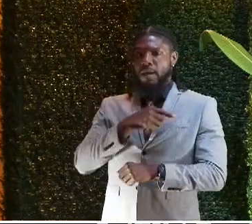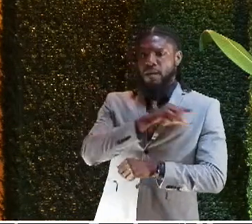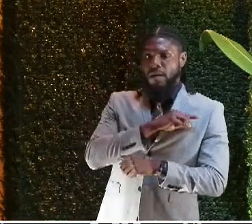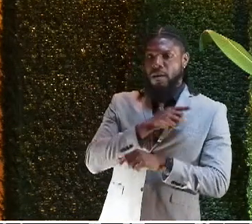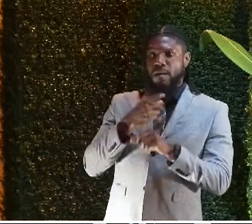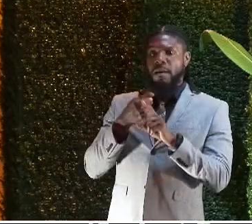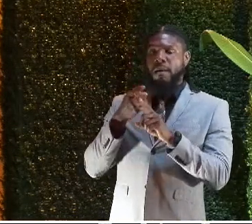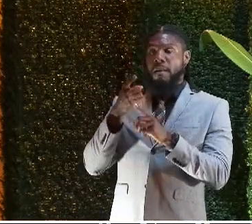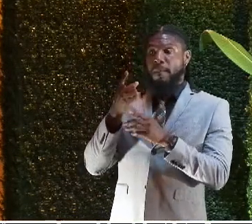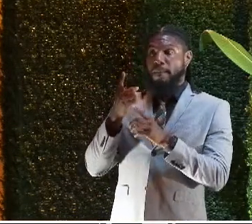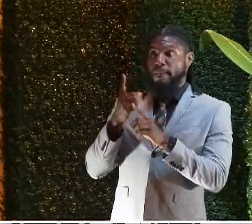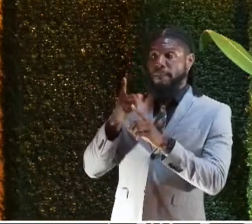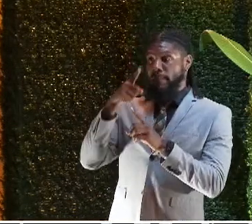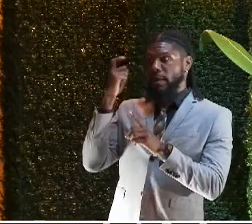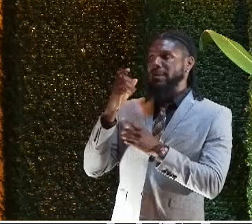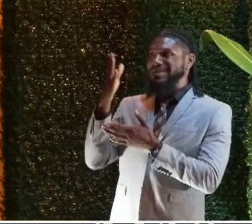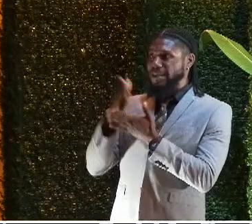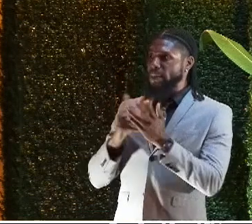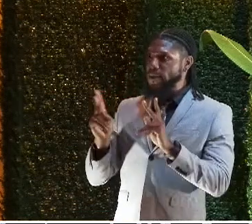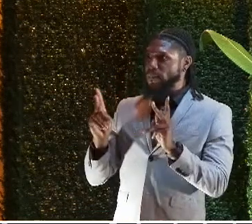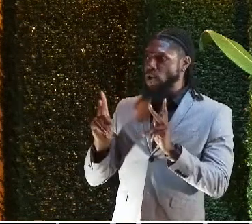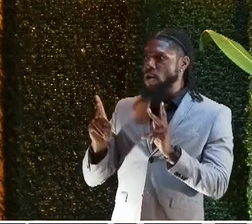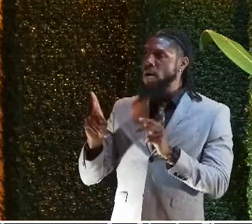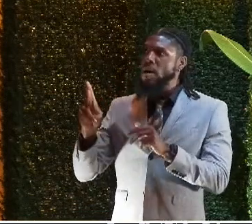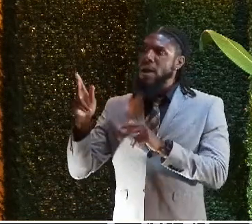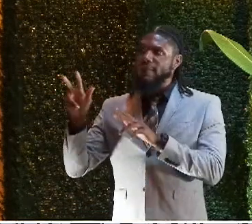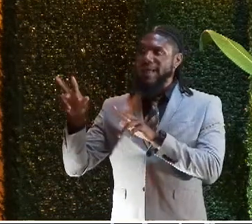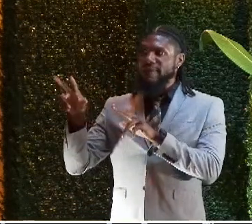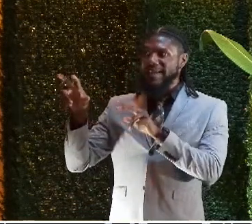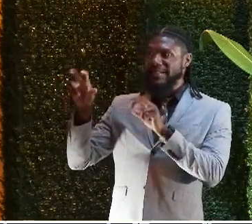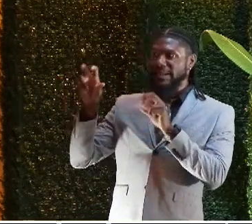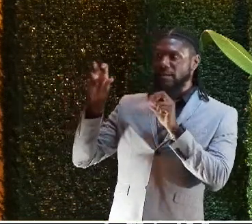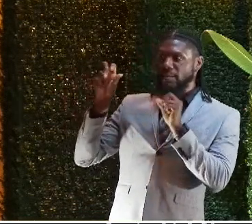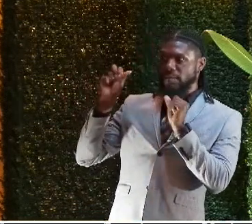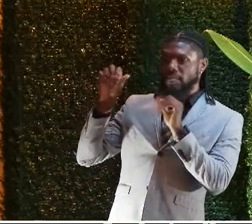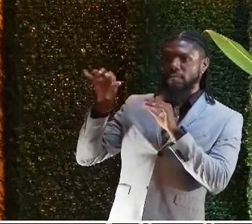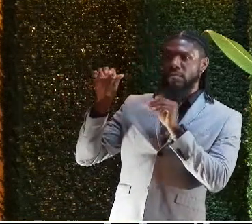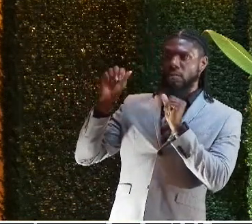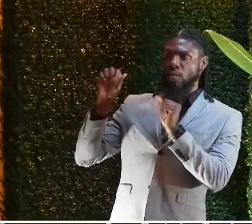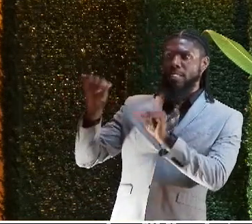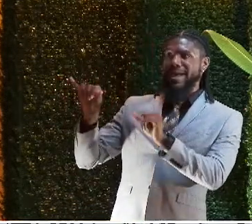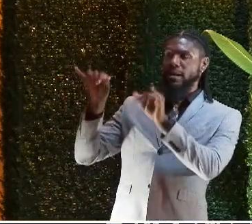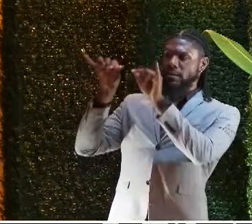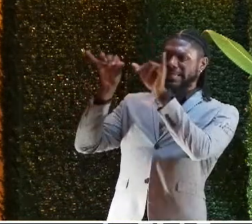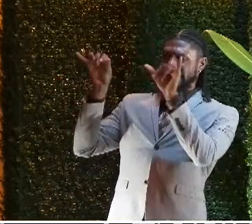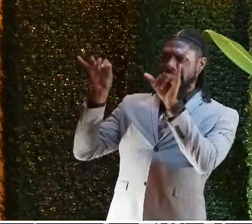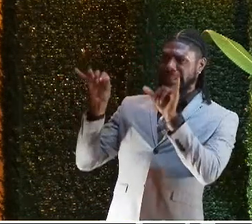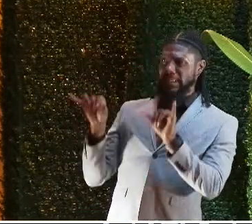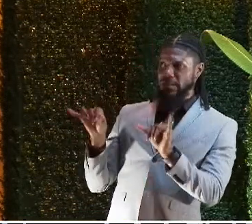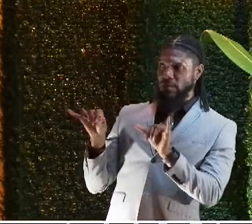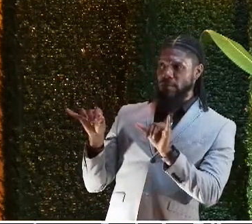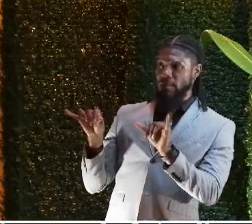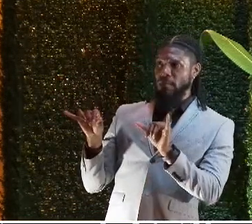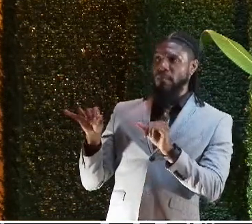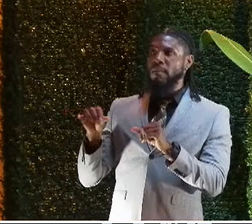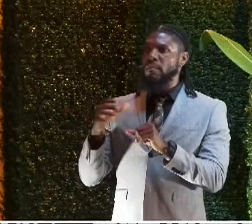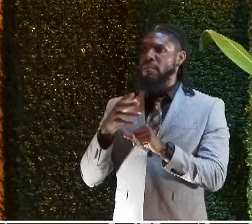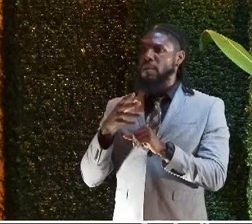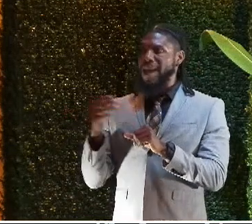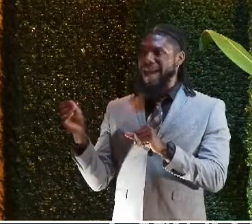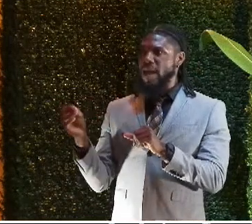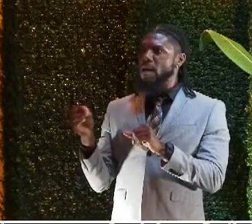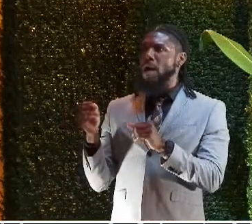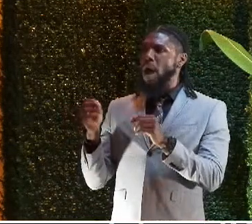in that prison system, right? And so we understand Absolutely. that language is, right? So that's what I'm talking about.